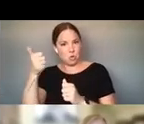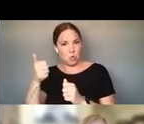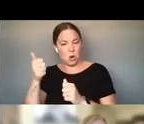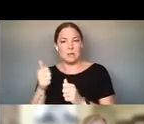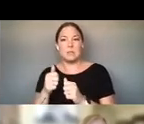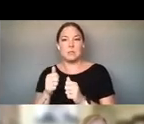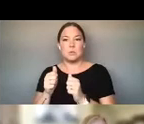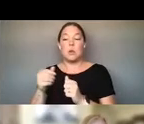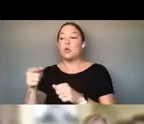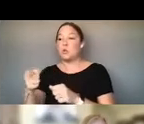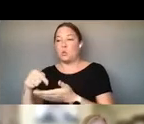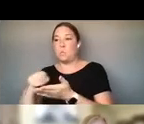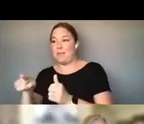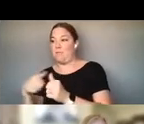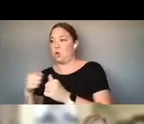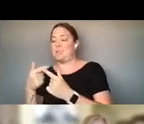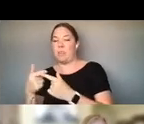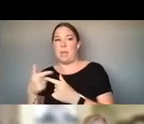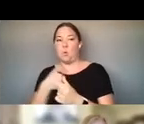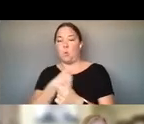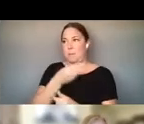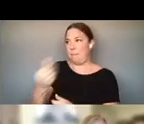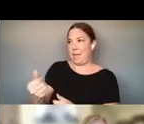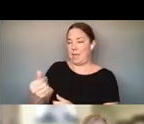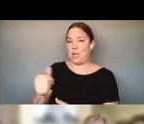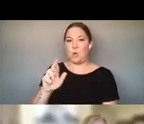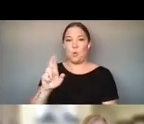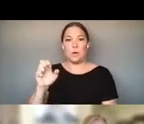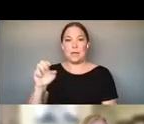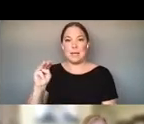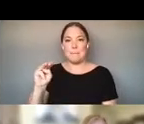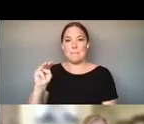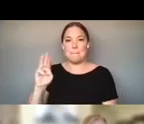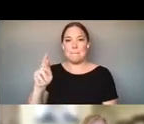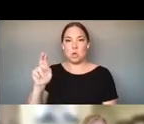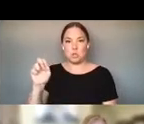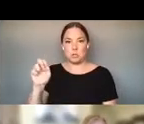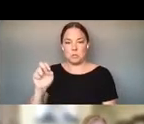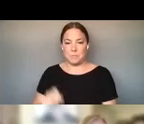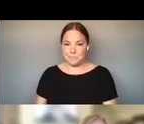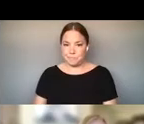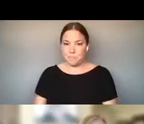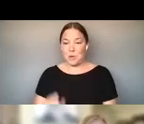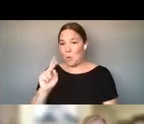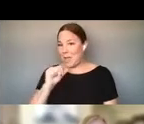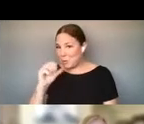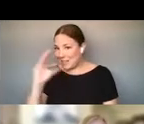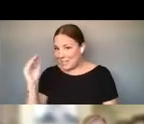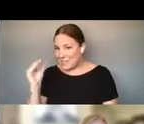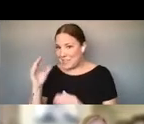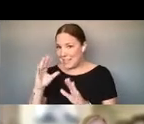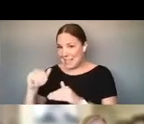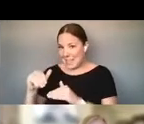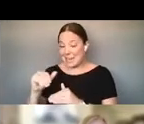Hey, thank you. Now, don't go away, Meg. Somebody wants to know, actually, many people want to know if they received any a cares